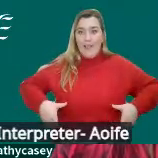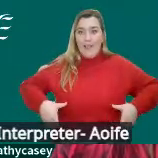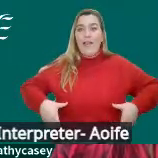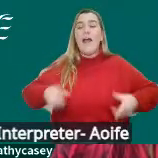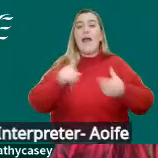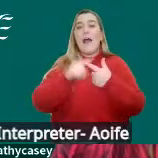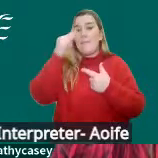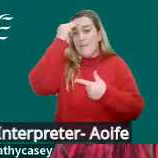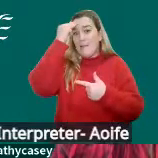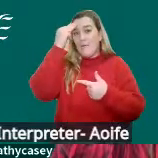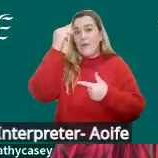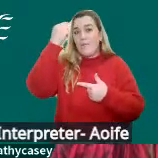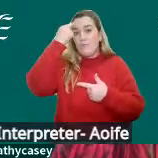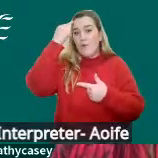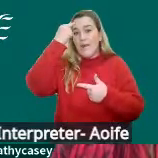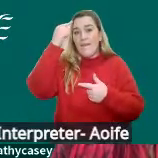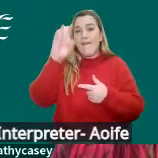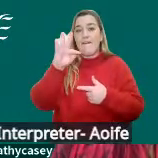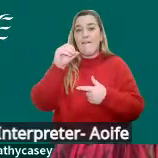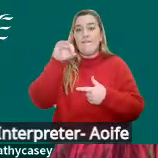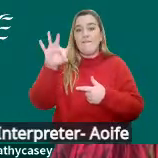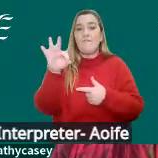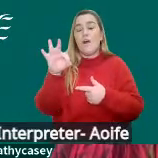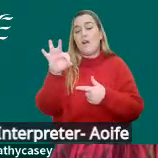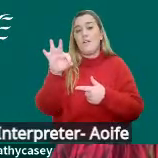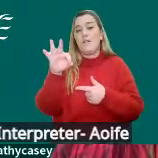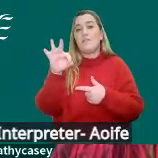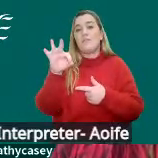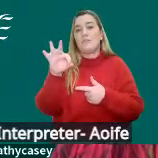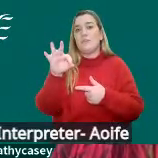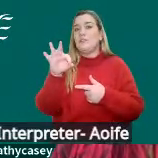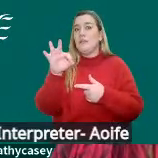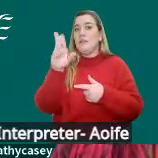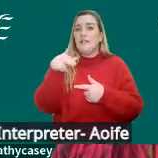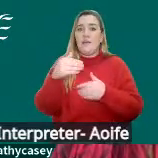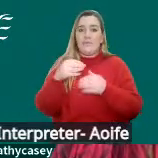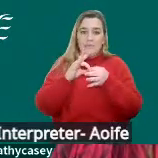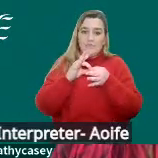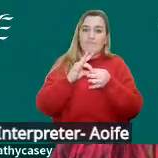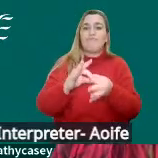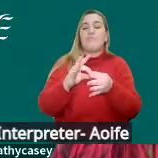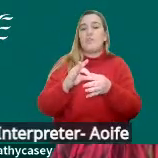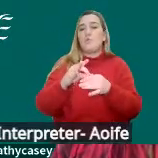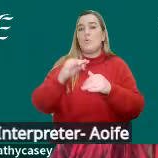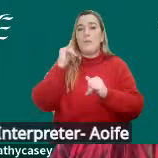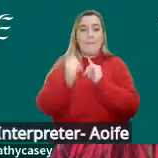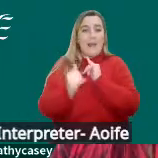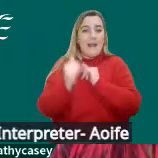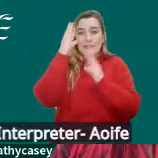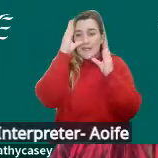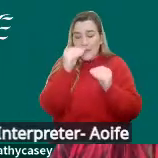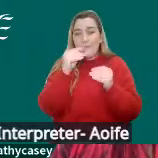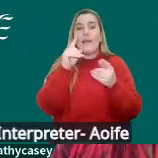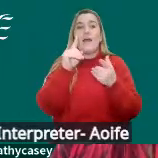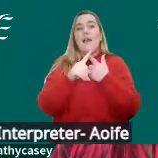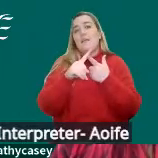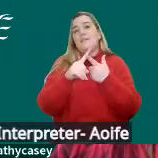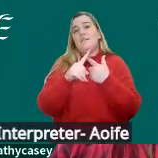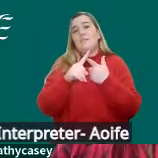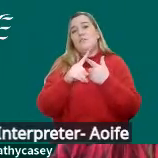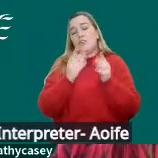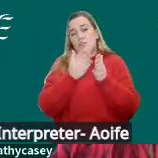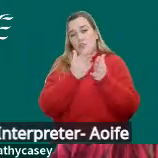can occur and do occur in a lot of people, and it can be related to poor sleep or just generally issues on its